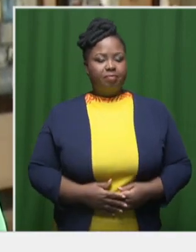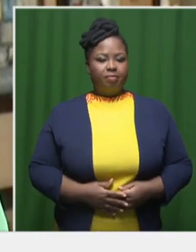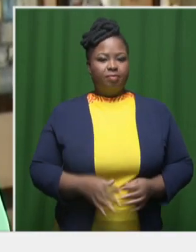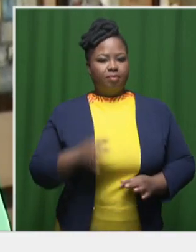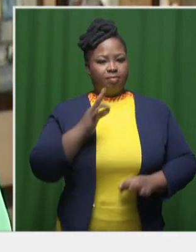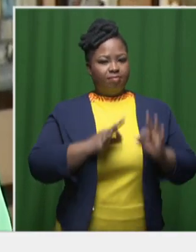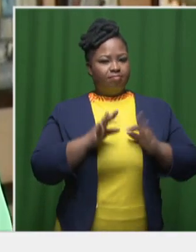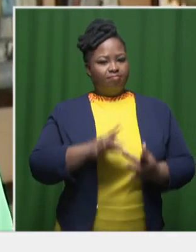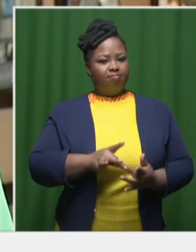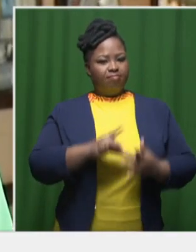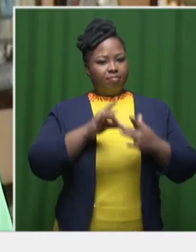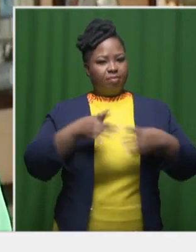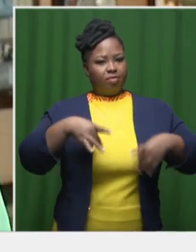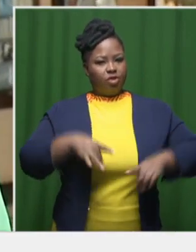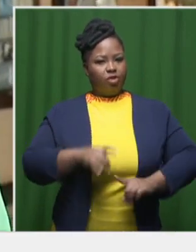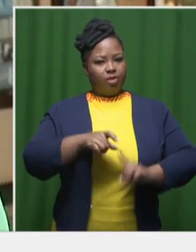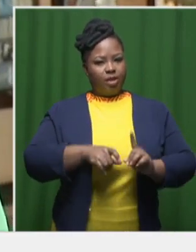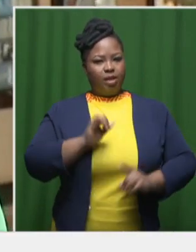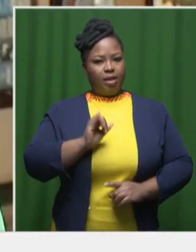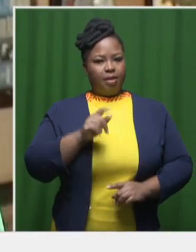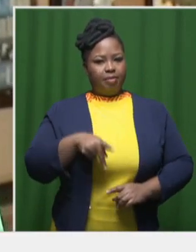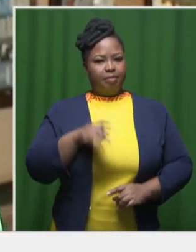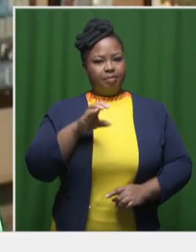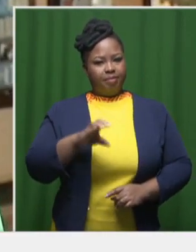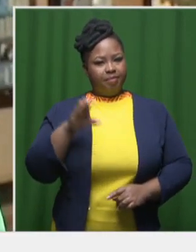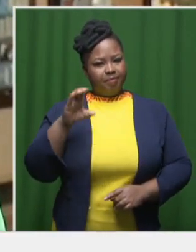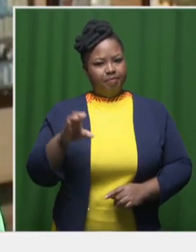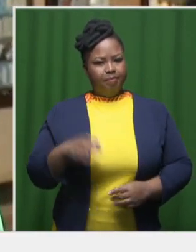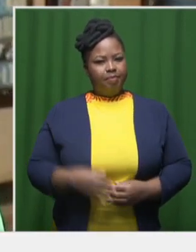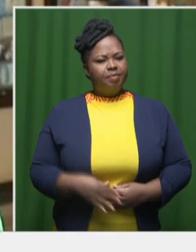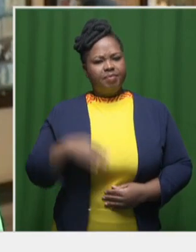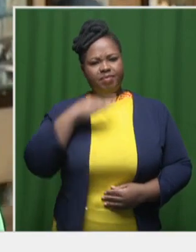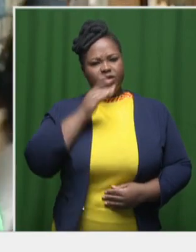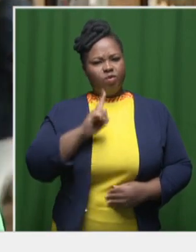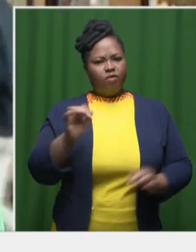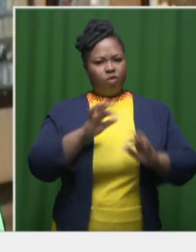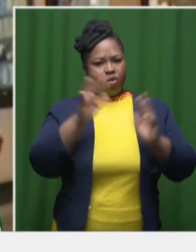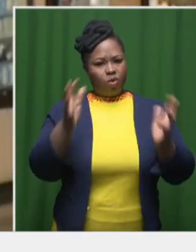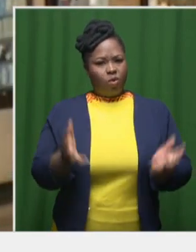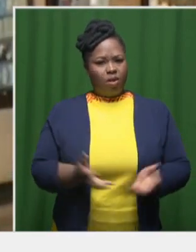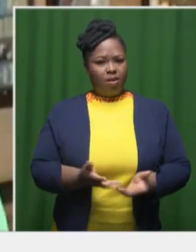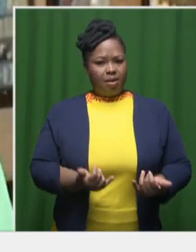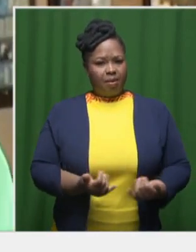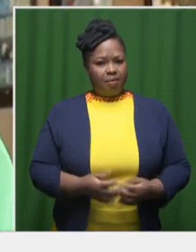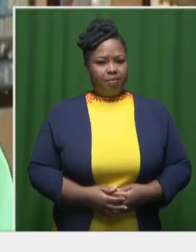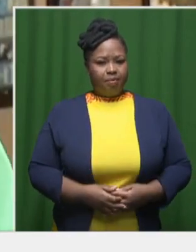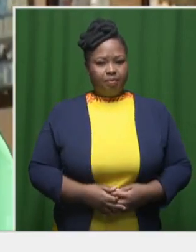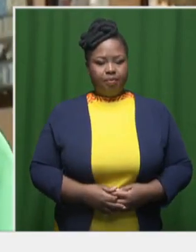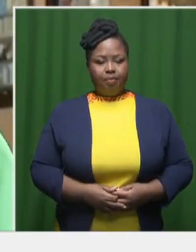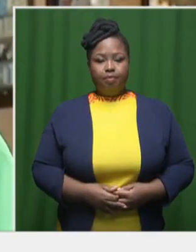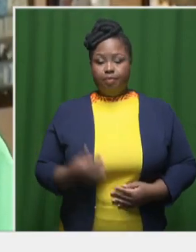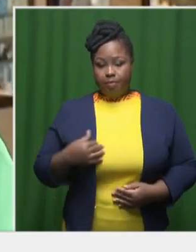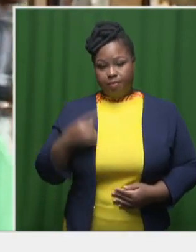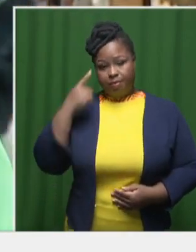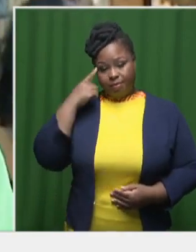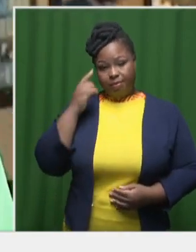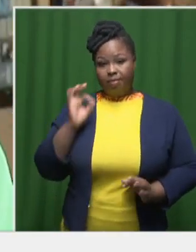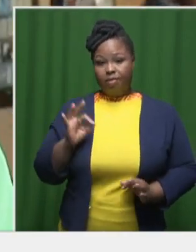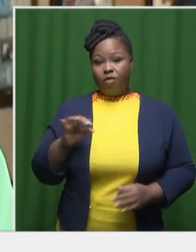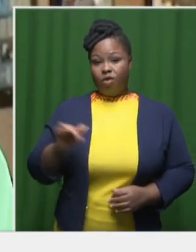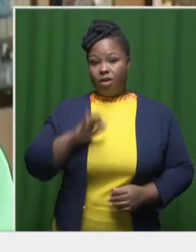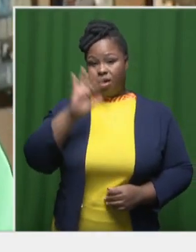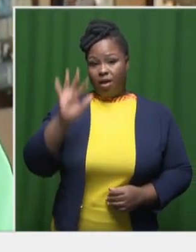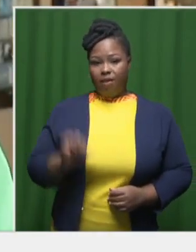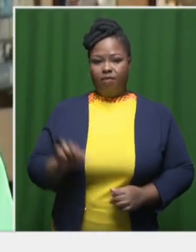about this nomination to chair the IPCC and what this means for Africa and the Global South. Well, I think it's a huge shout out for